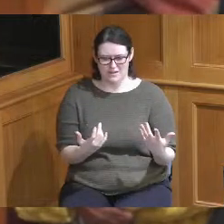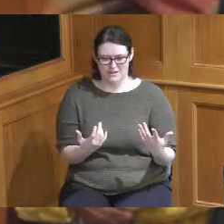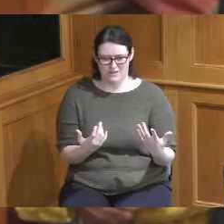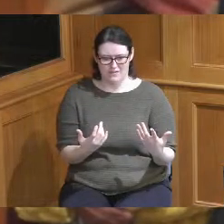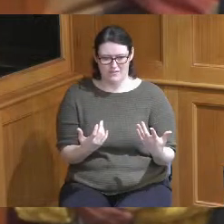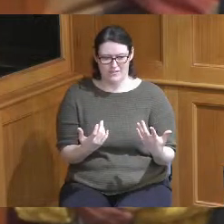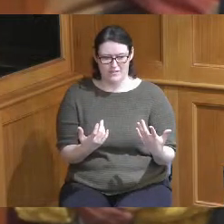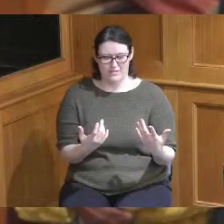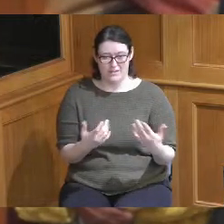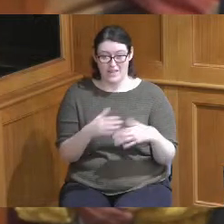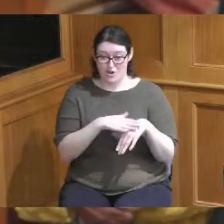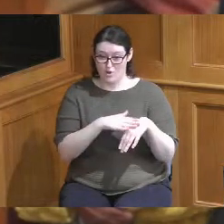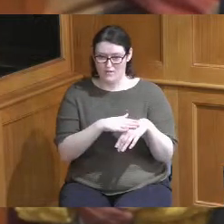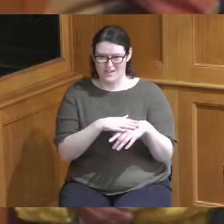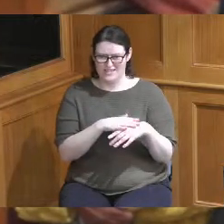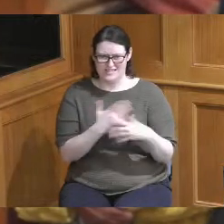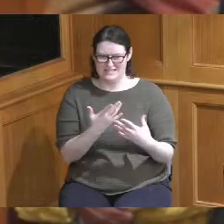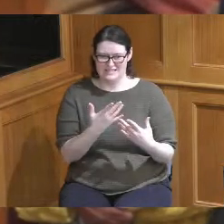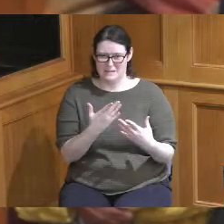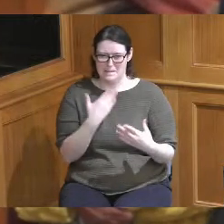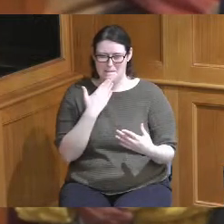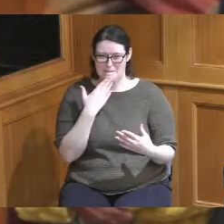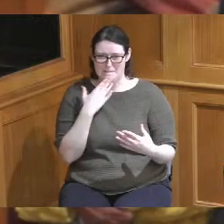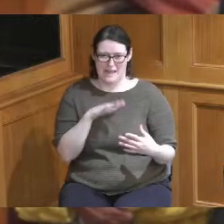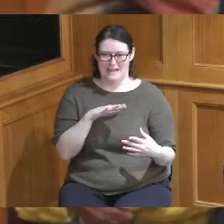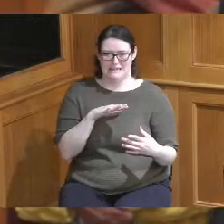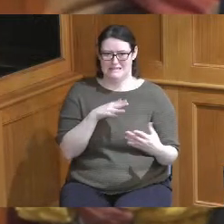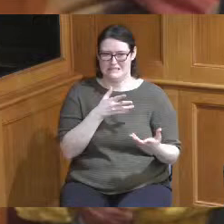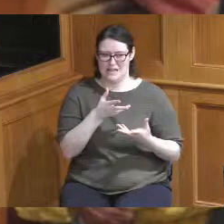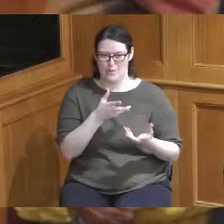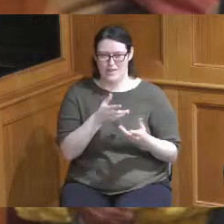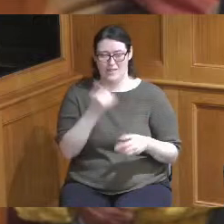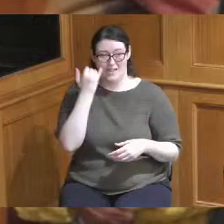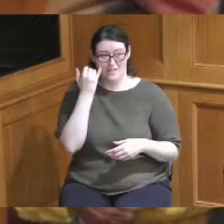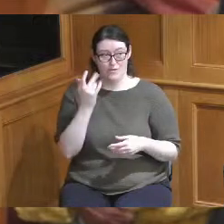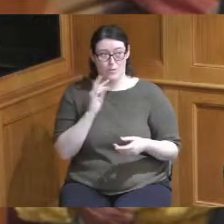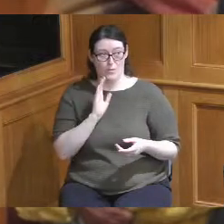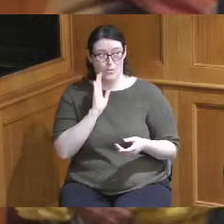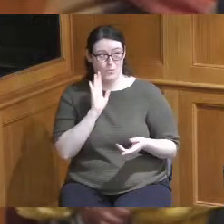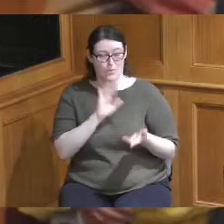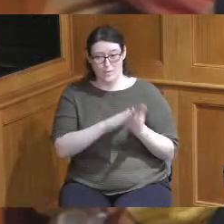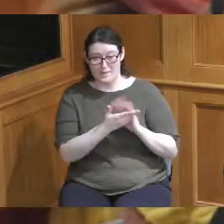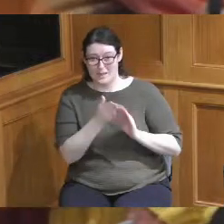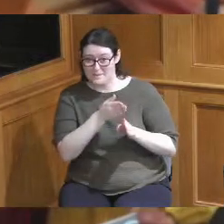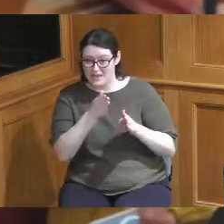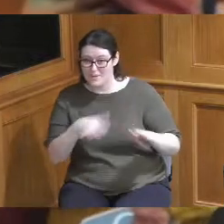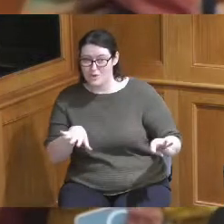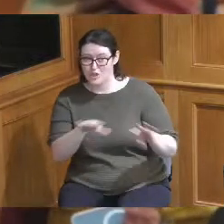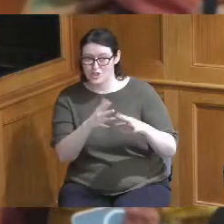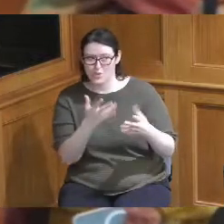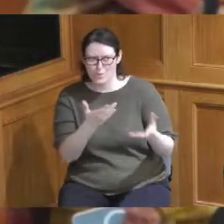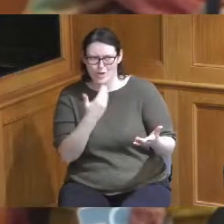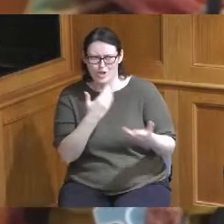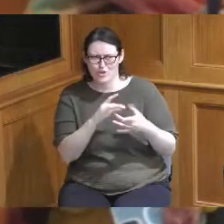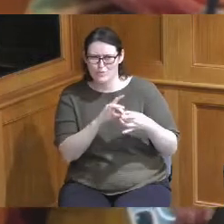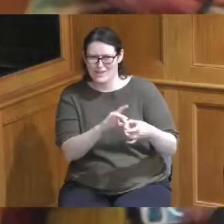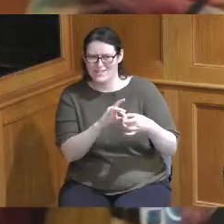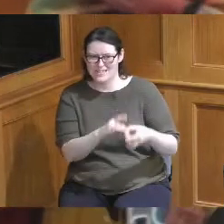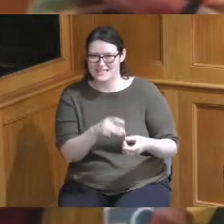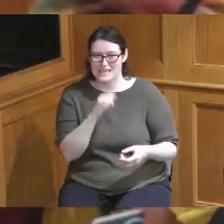and our notification of it have been handled very poorly. If we're going to be neighbors, we'd like to start on the right foot, and this is not an auspicious